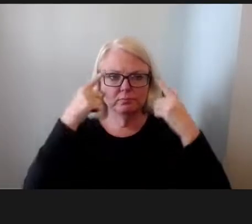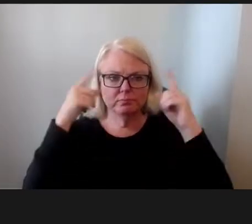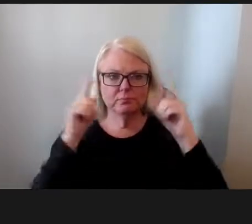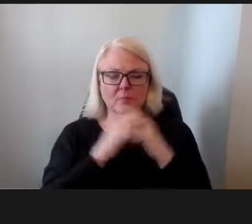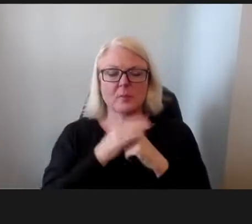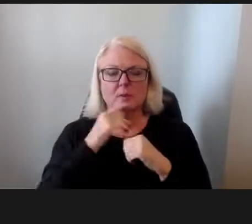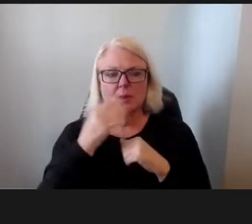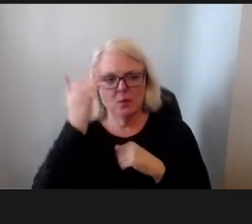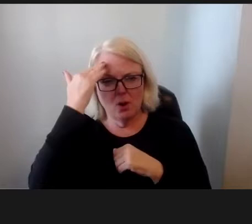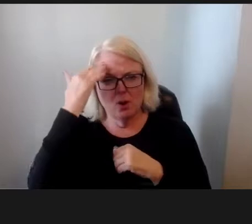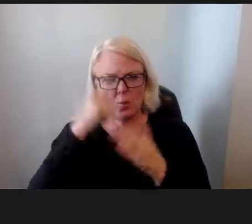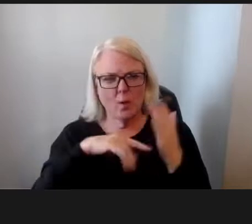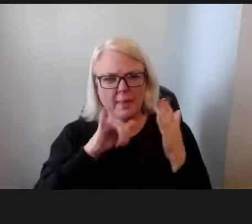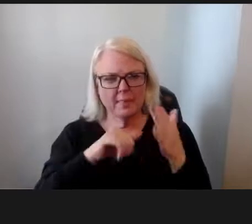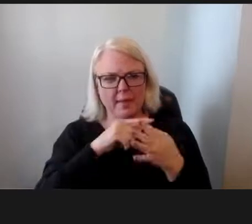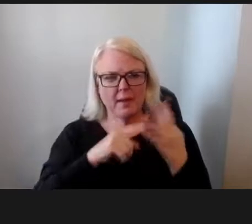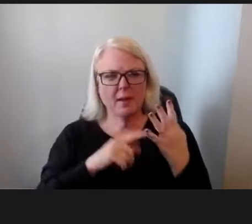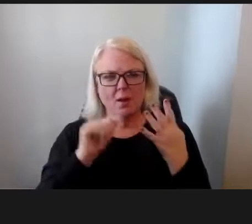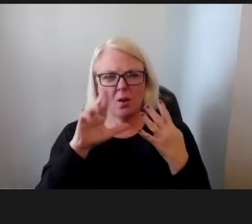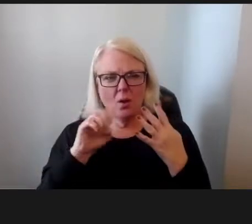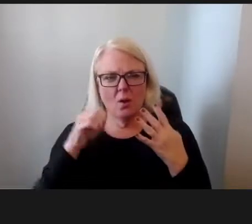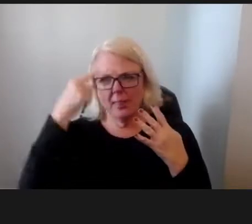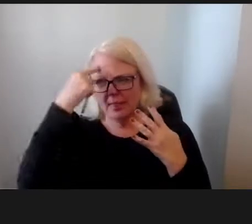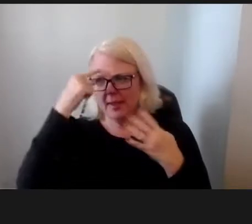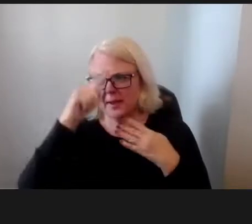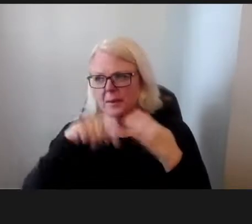and thinking about